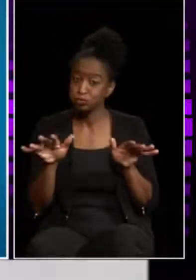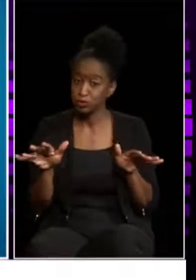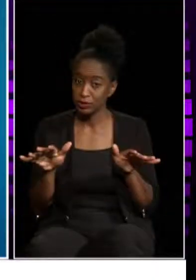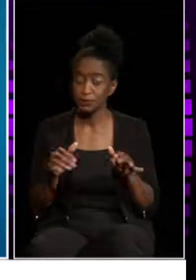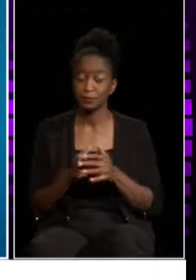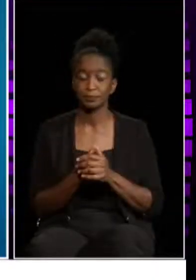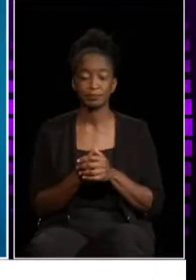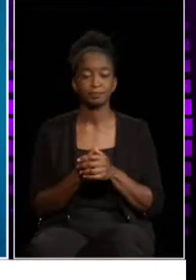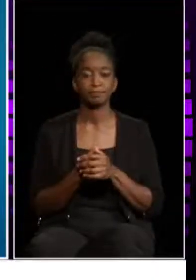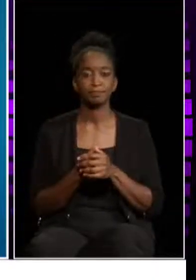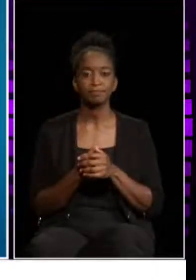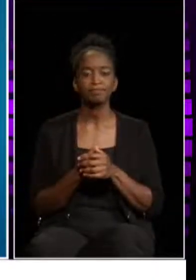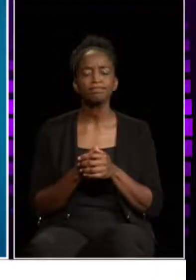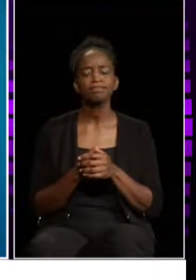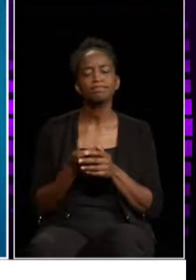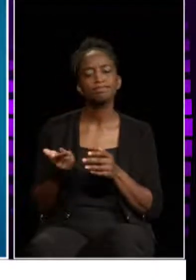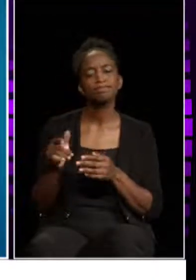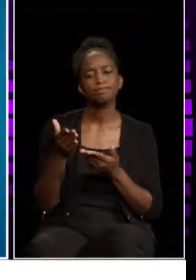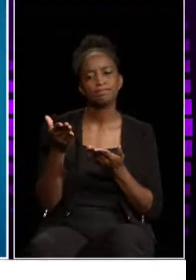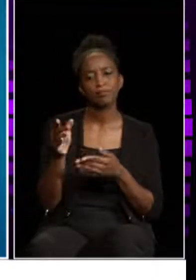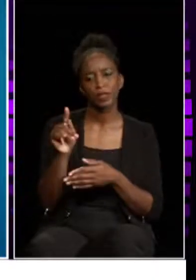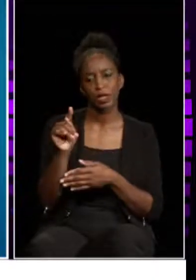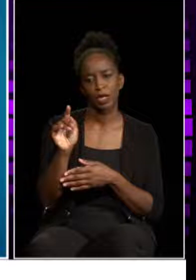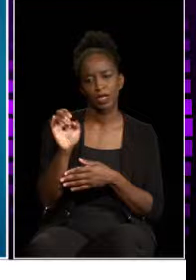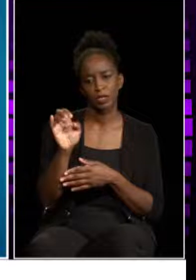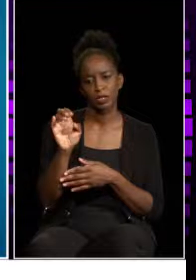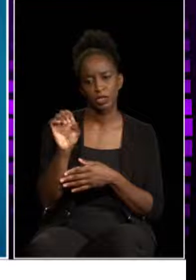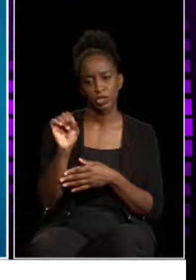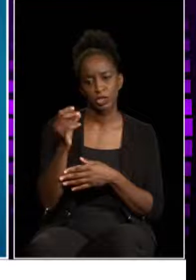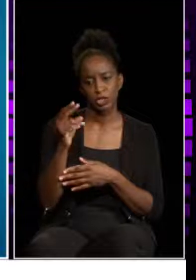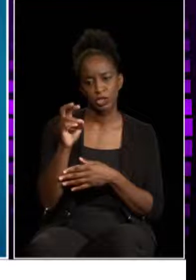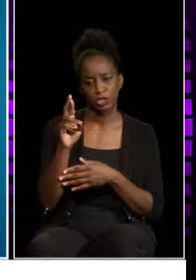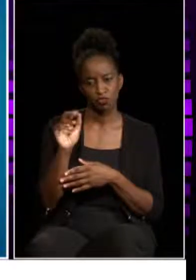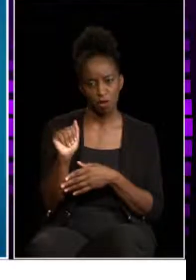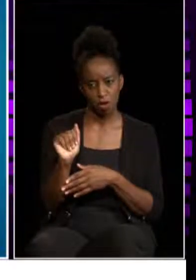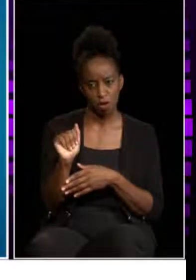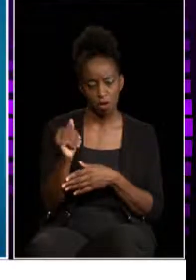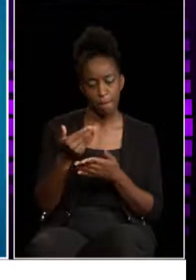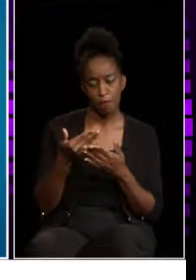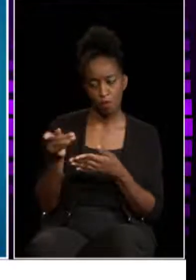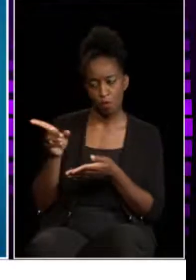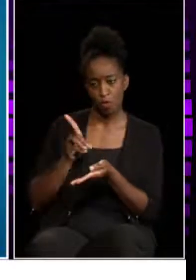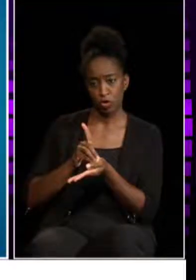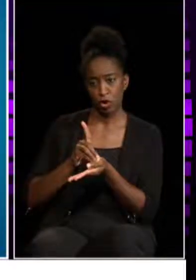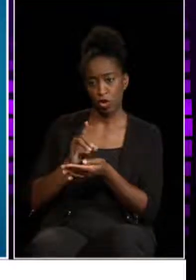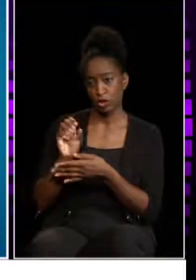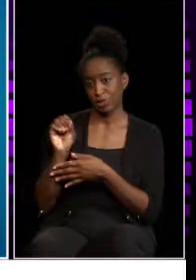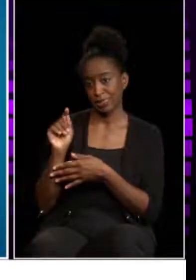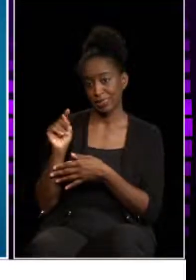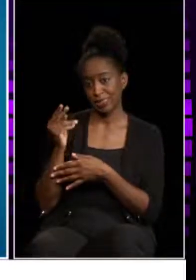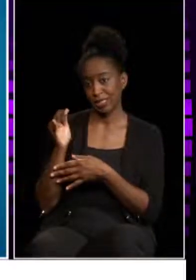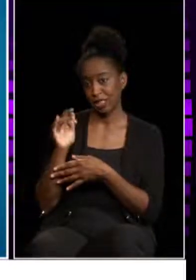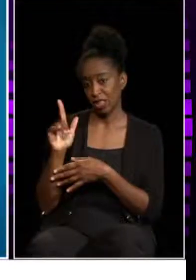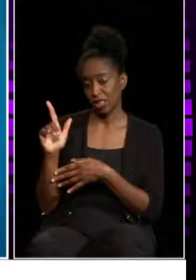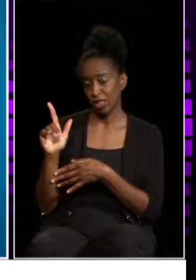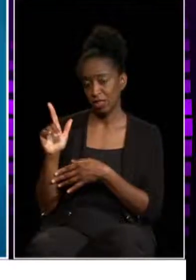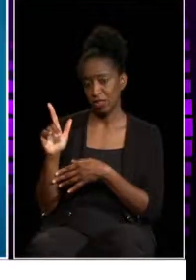Tashira, just now, Dr. Ford St. Hill spoke about the fact that you can't really